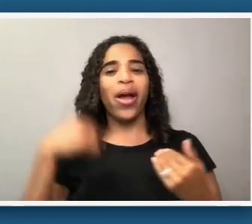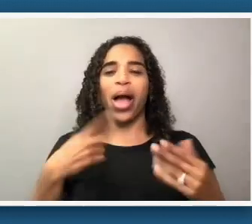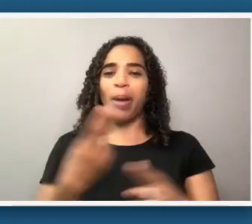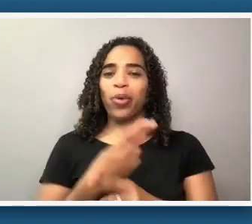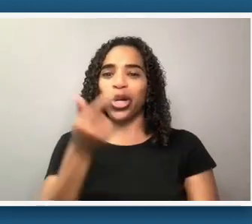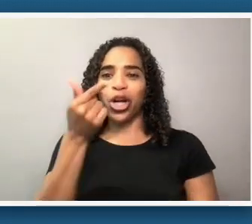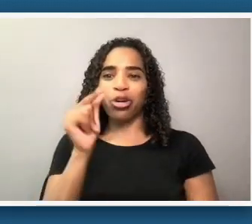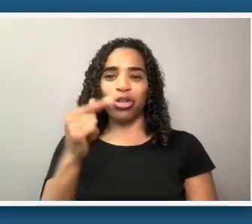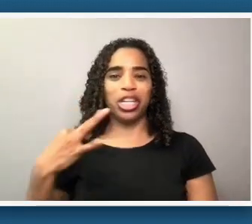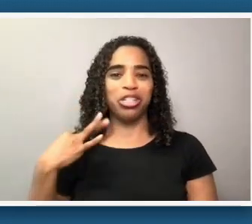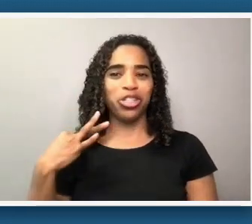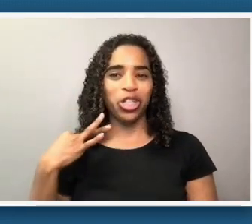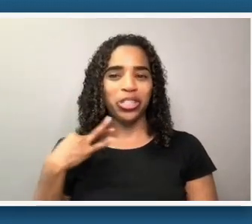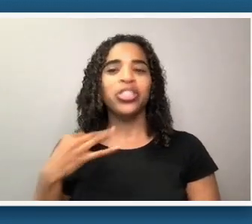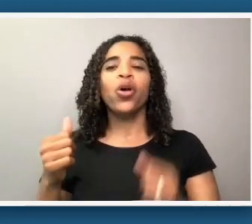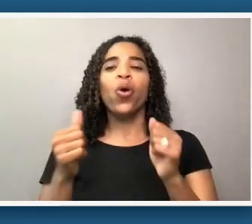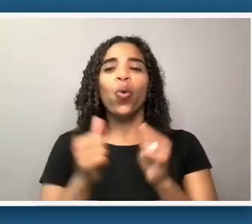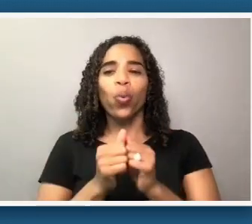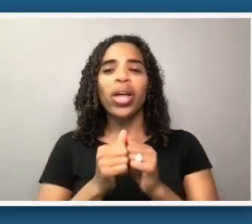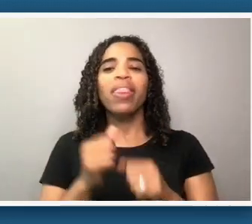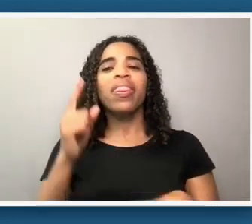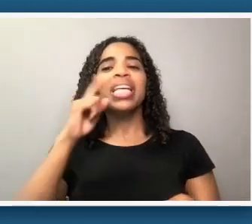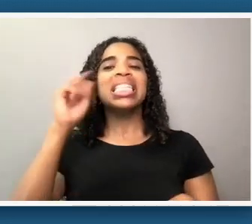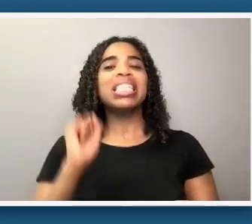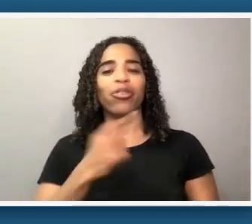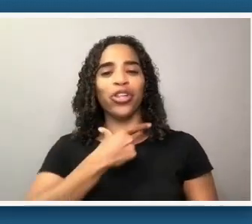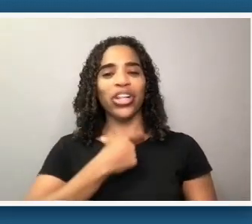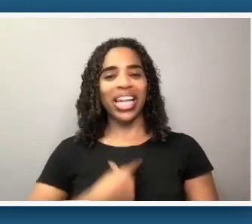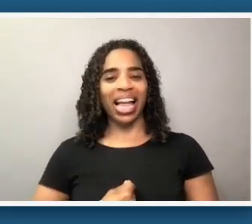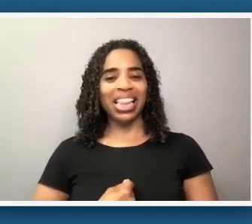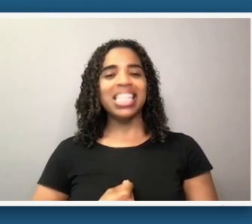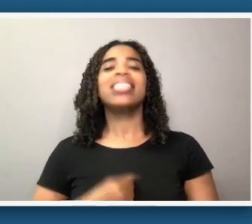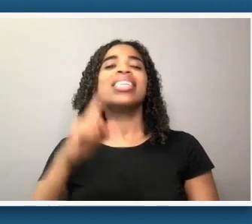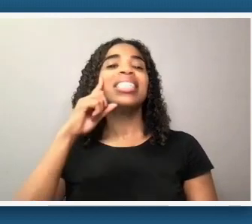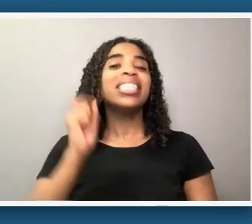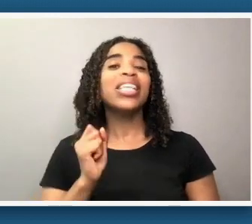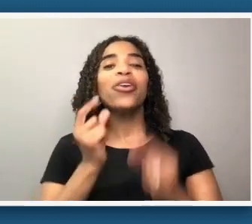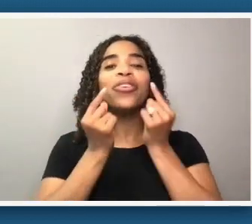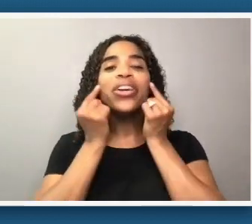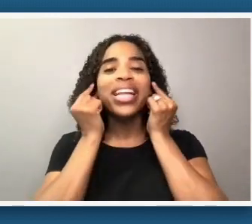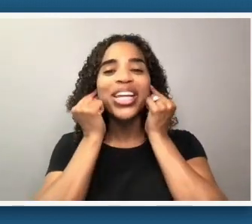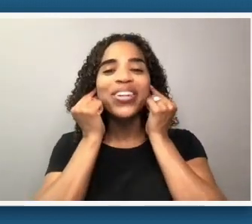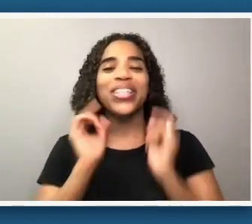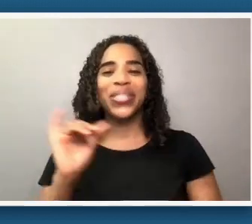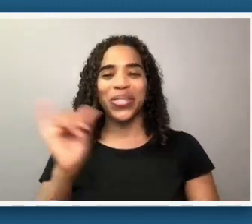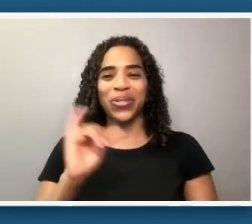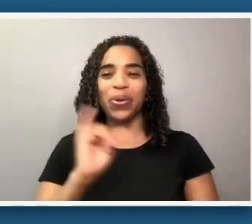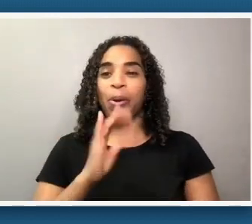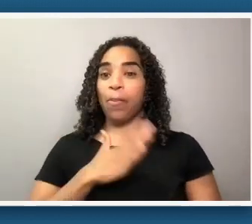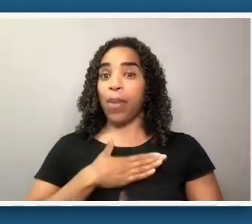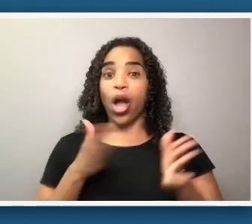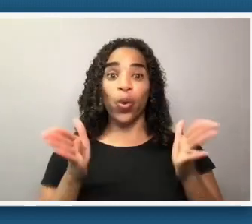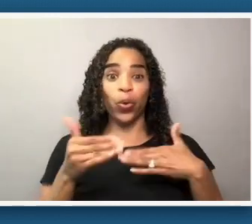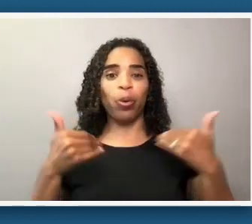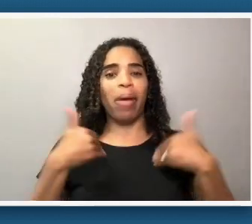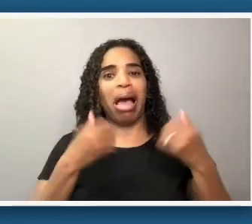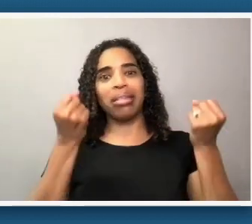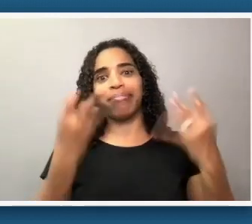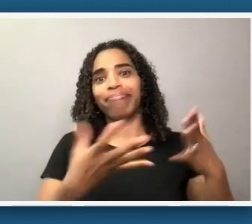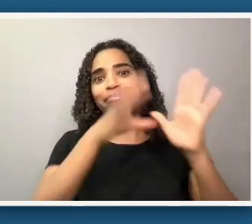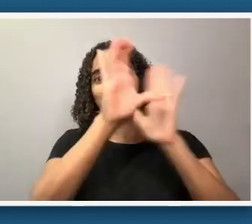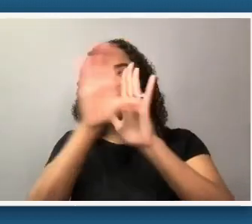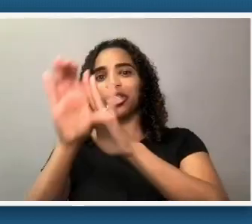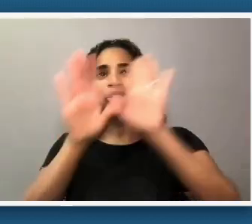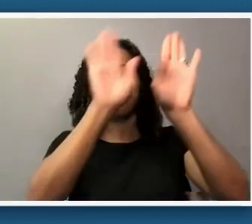shirt with a silver layered necklace and silver earrings. And I'm sitting in a room that has many pictures on the